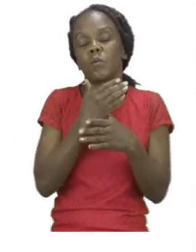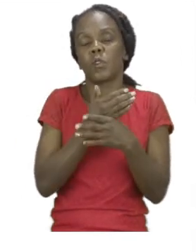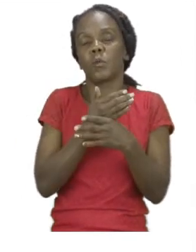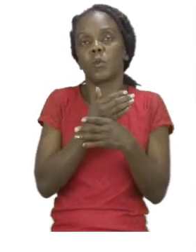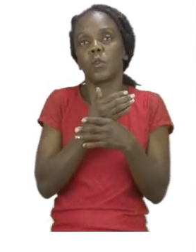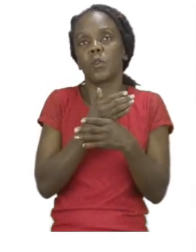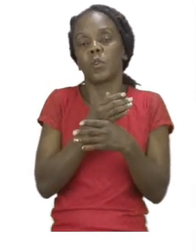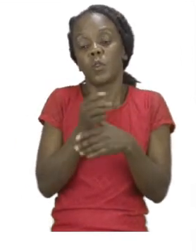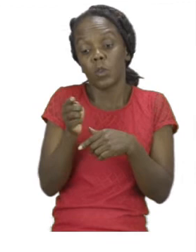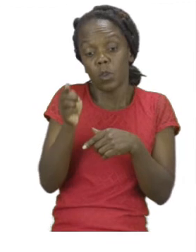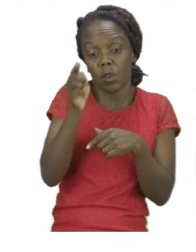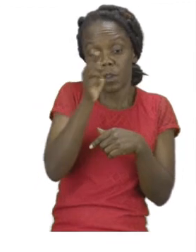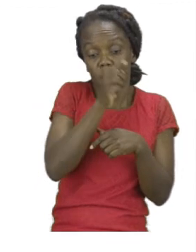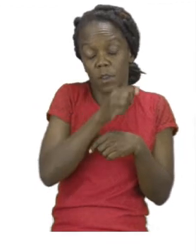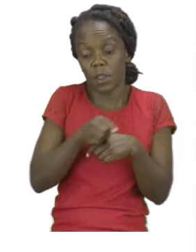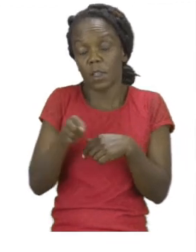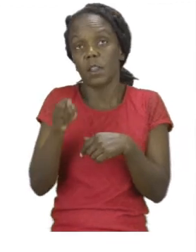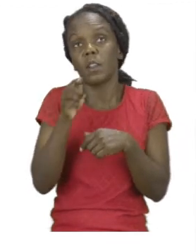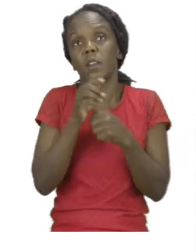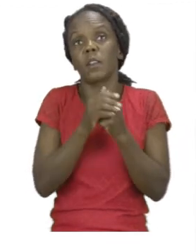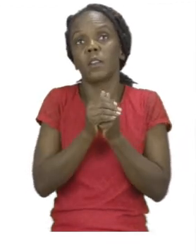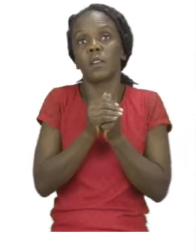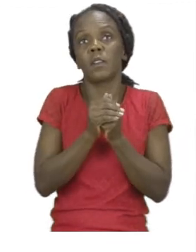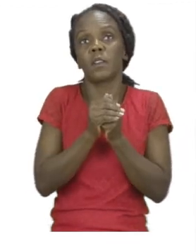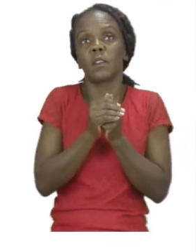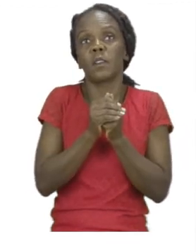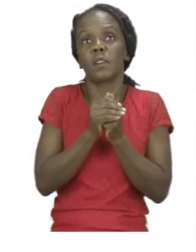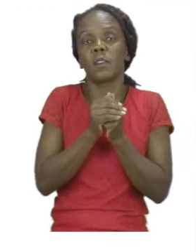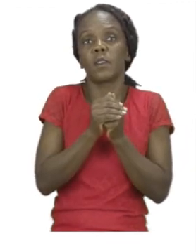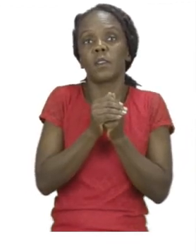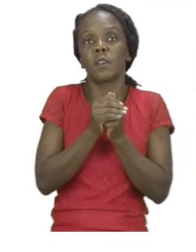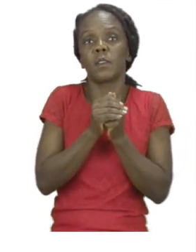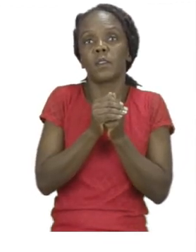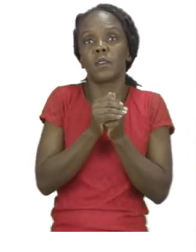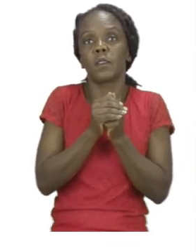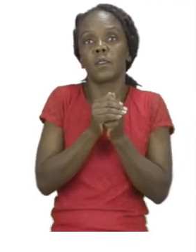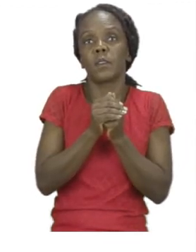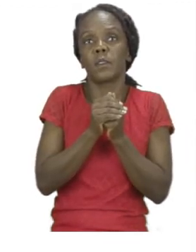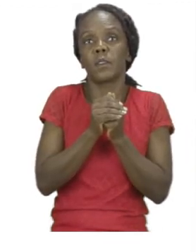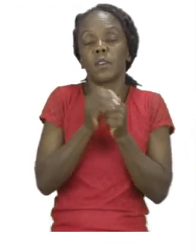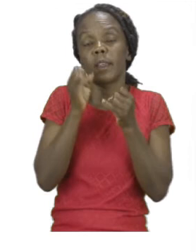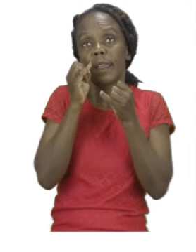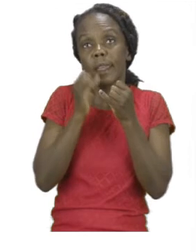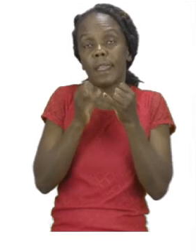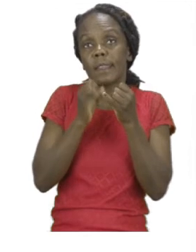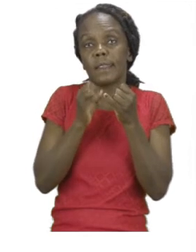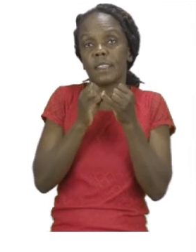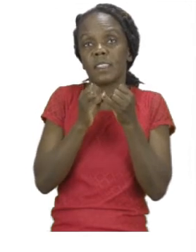ending sounds. Now remember, the sound that a person has in their name